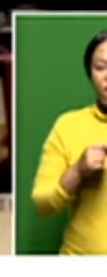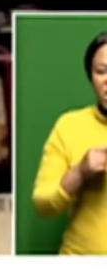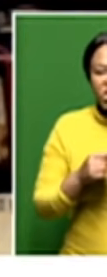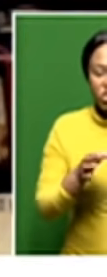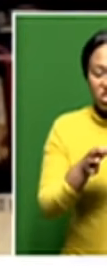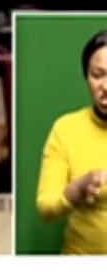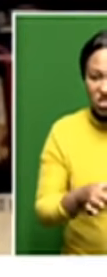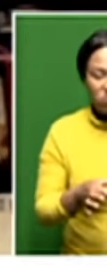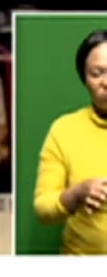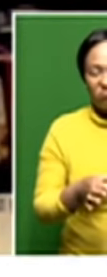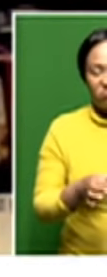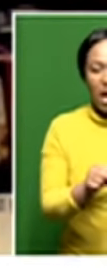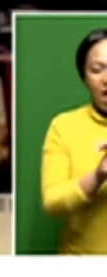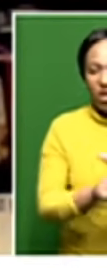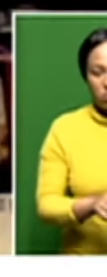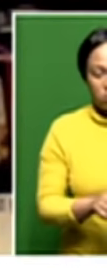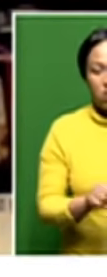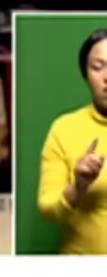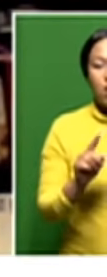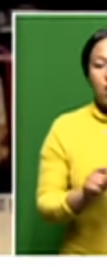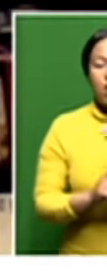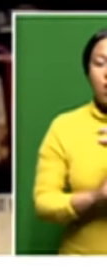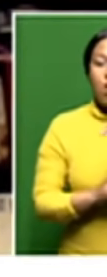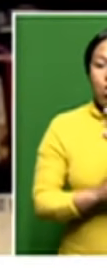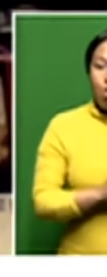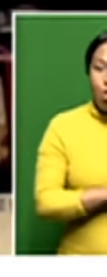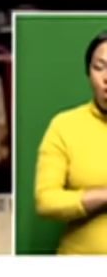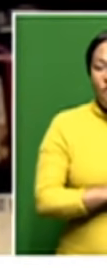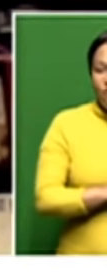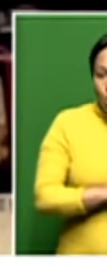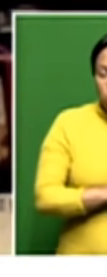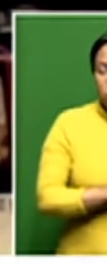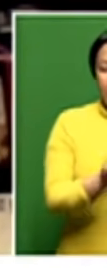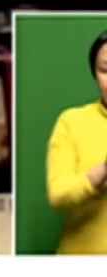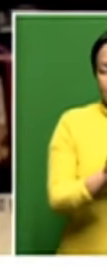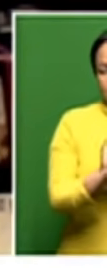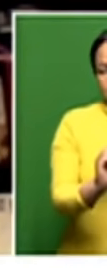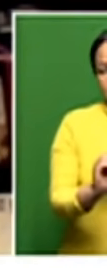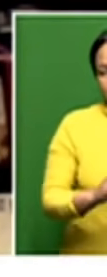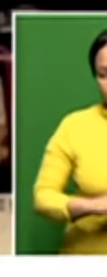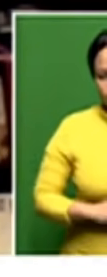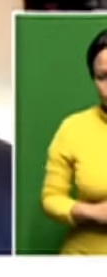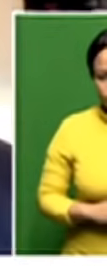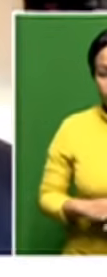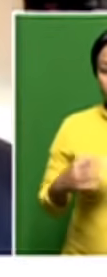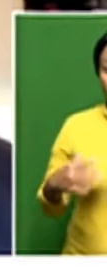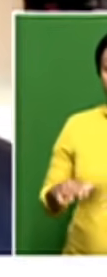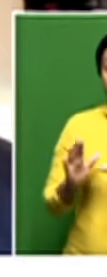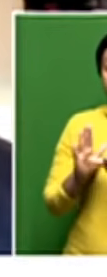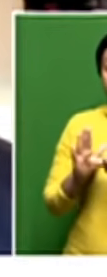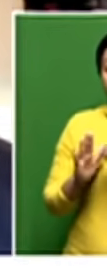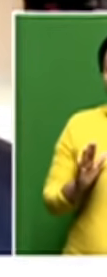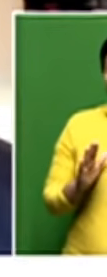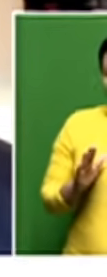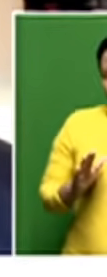pilchards, not impacted, and the Koo canned fruit also not impacted. Right. by the Yeah, important point to note, because